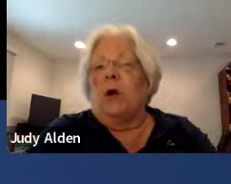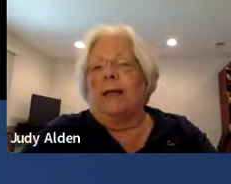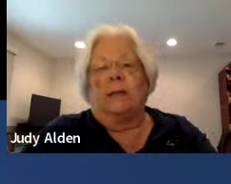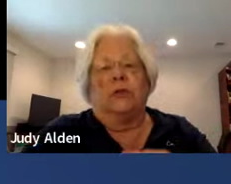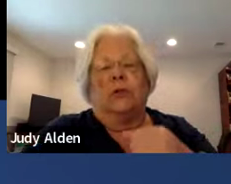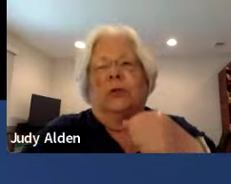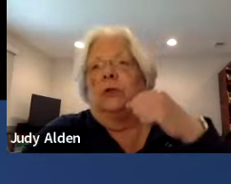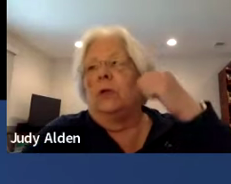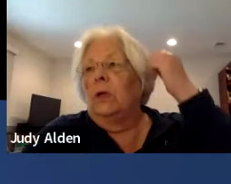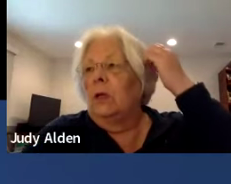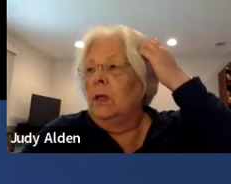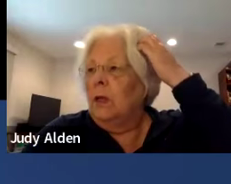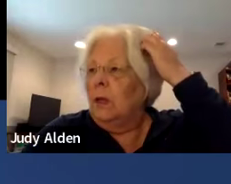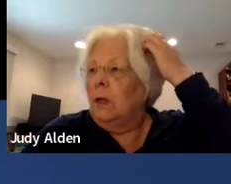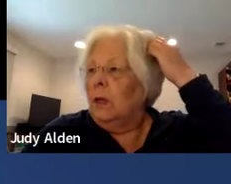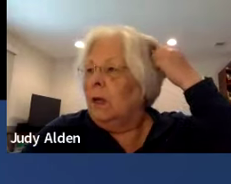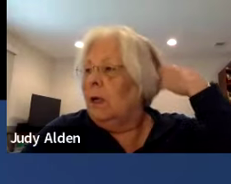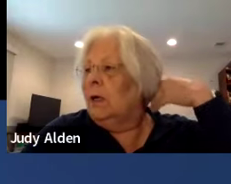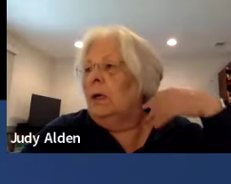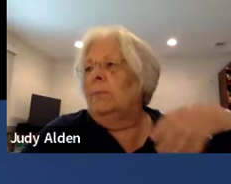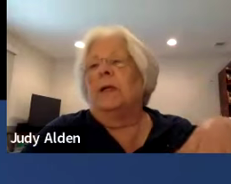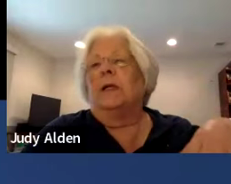if I walk into